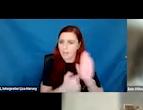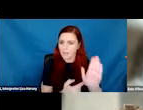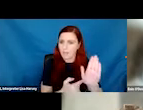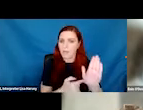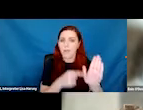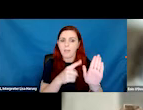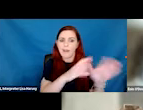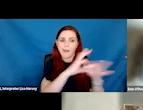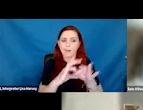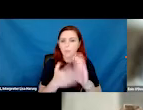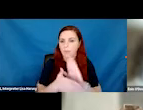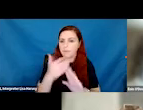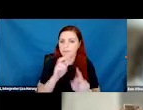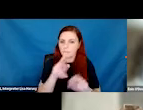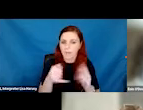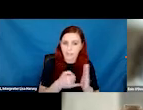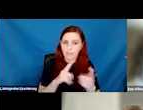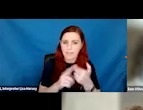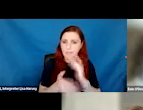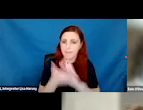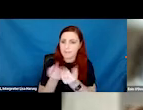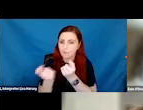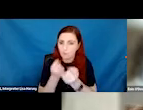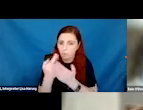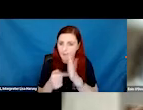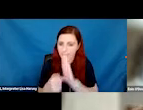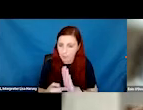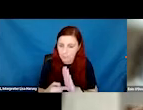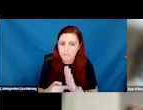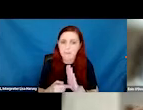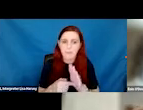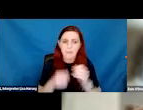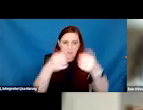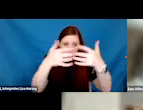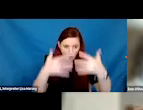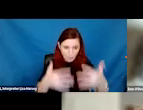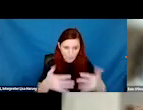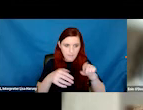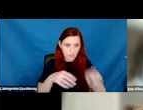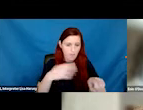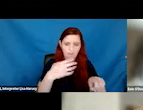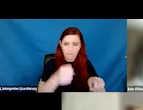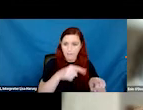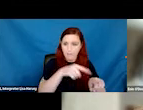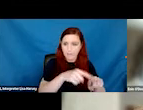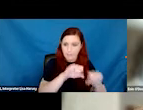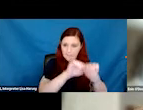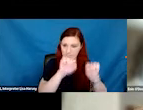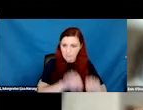building regulations and the building control regulations. Under the building regulations, we have a system